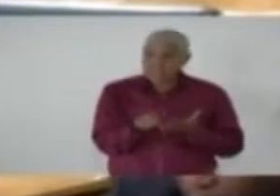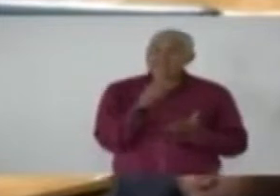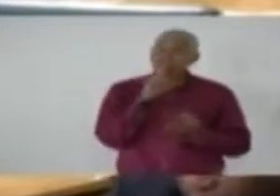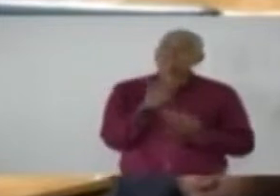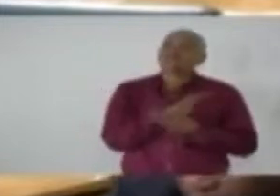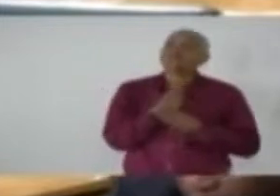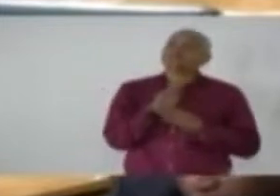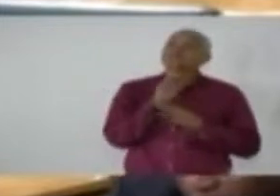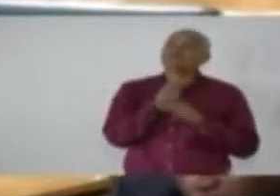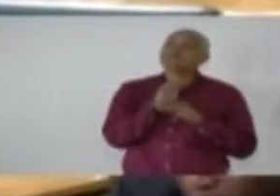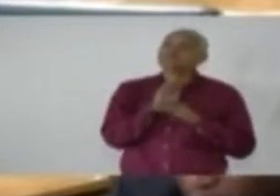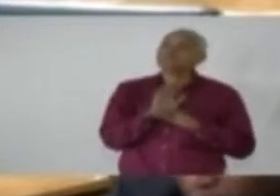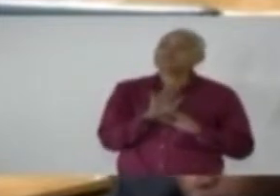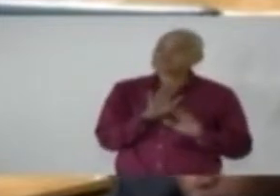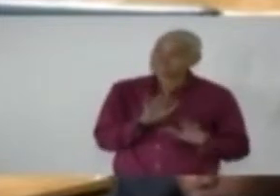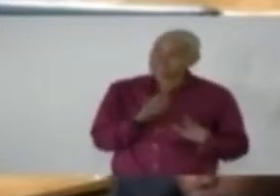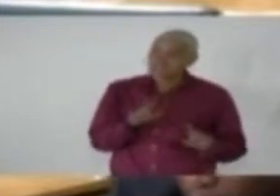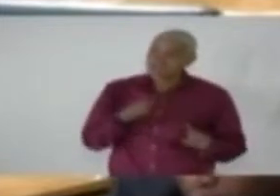business minister,